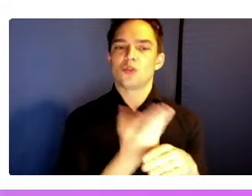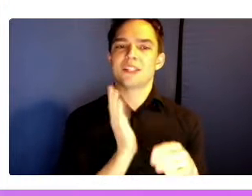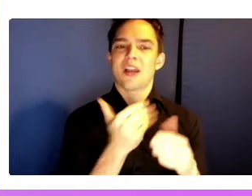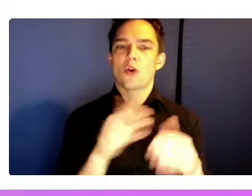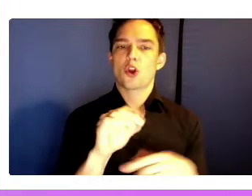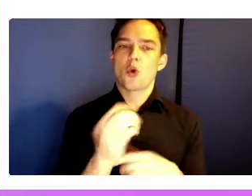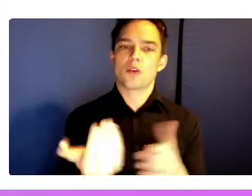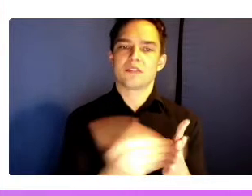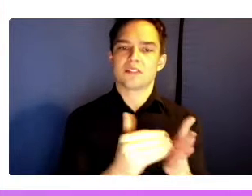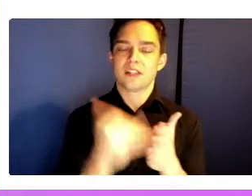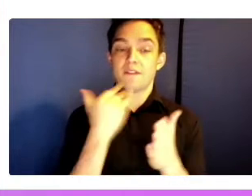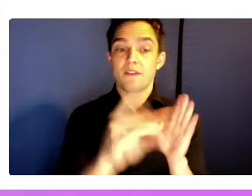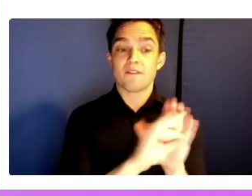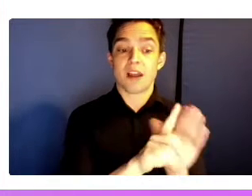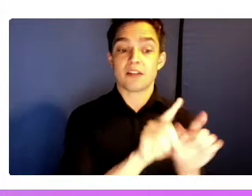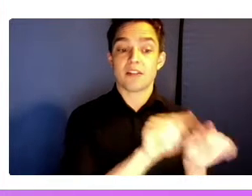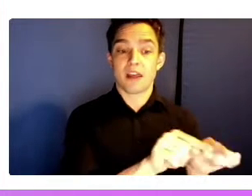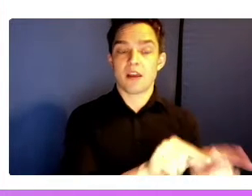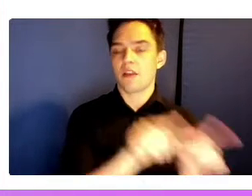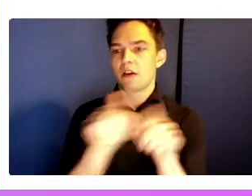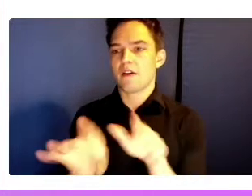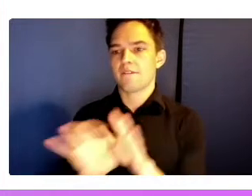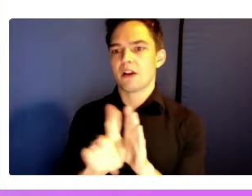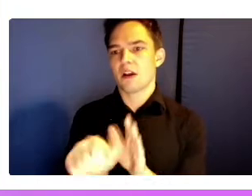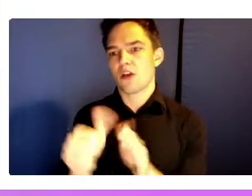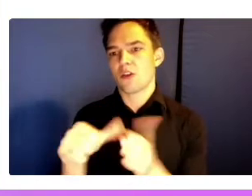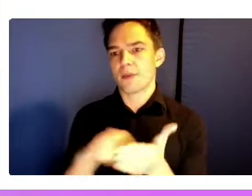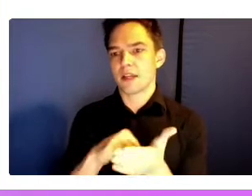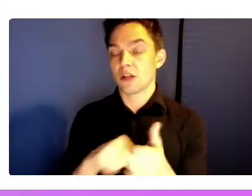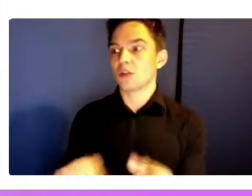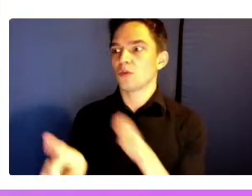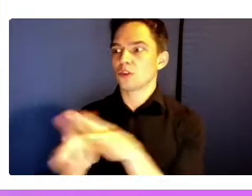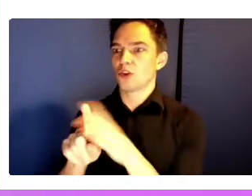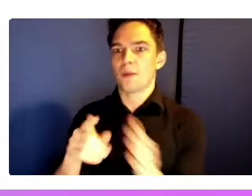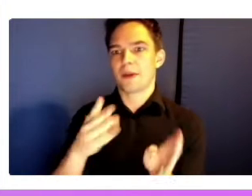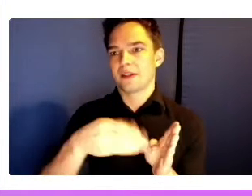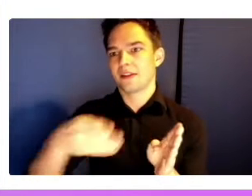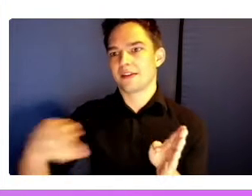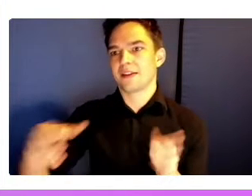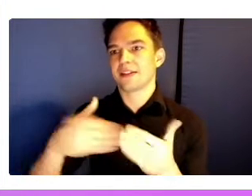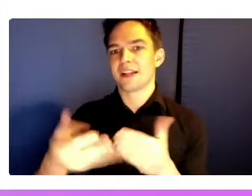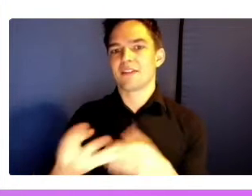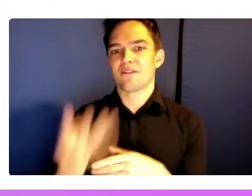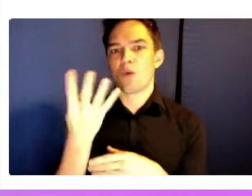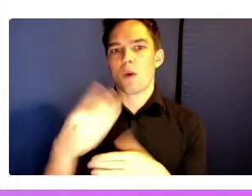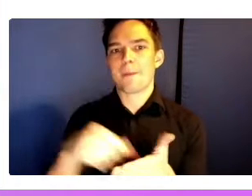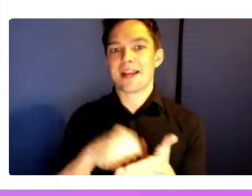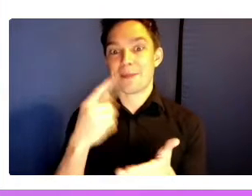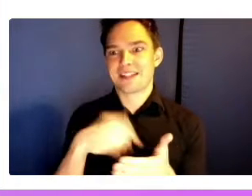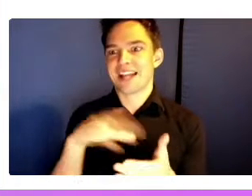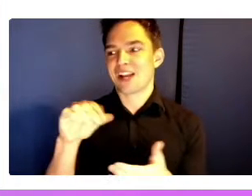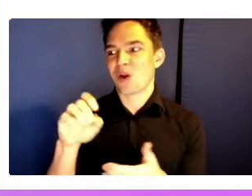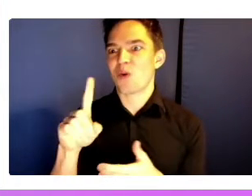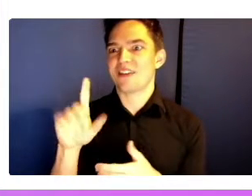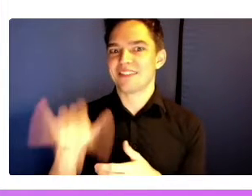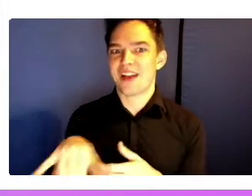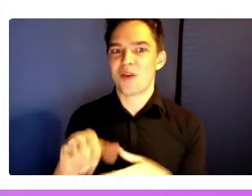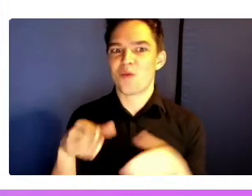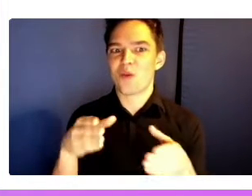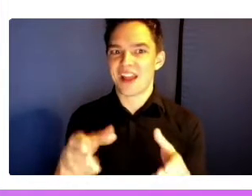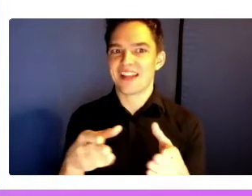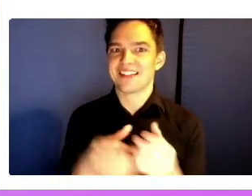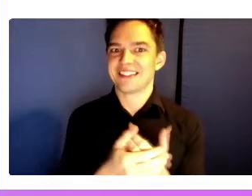find a problem on one page, it'll show up on the next 4 pages because I coded it that way. I did that on